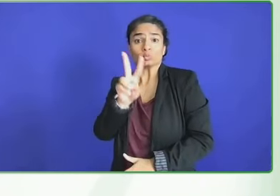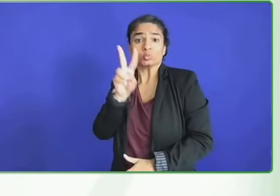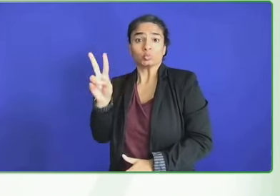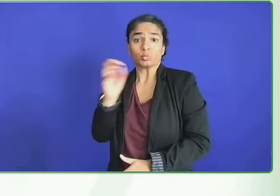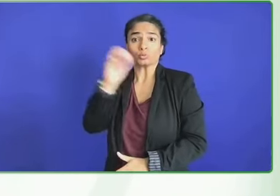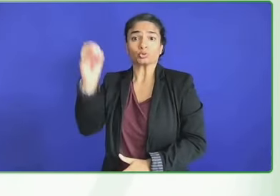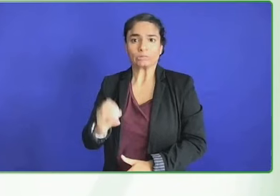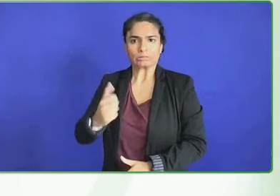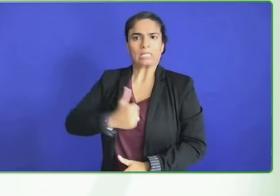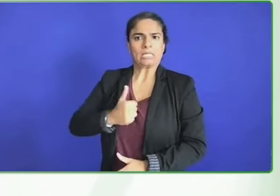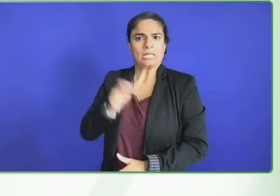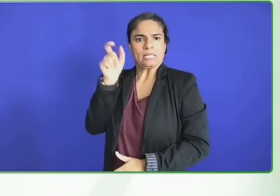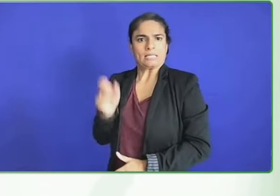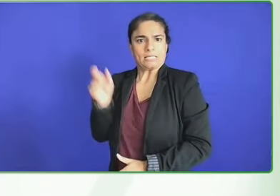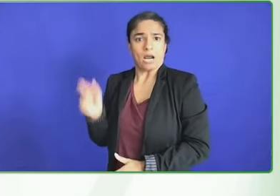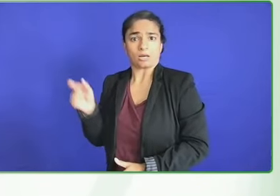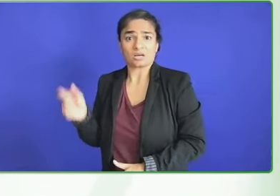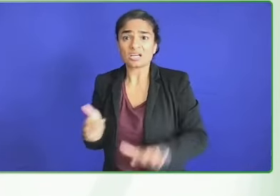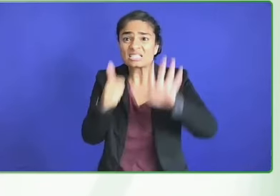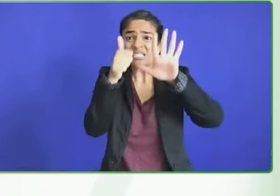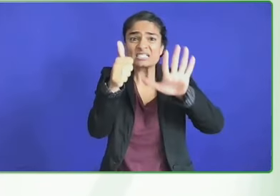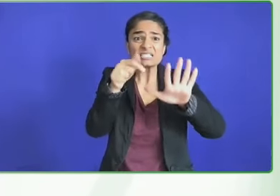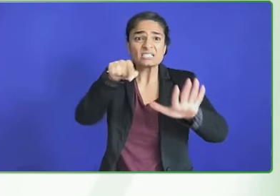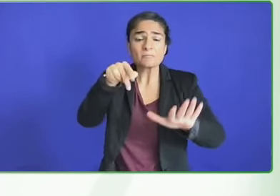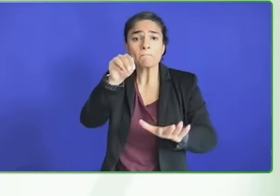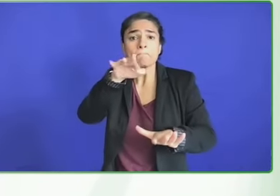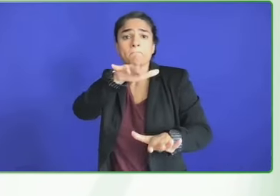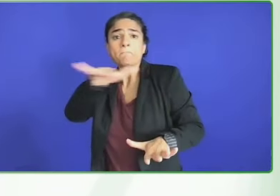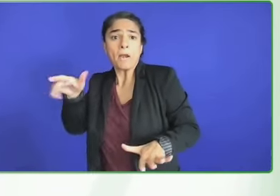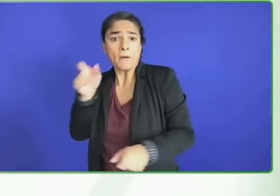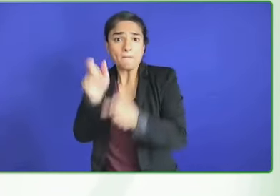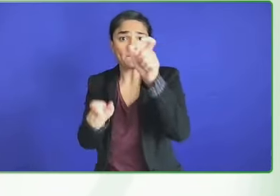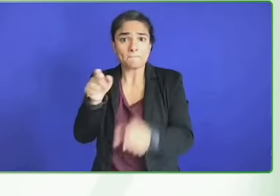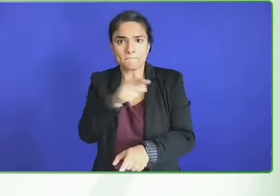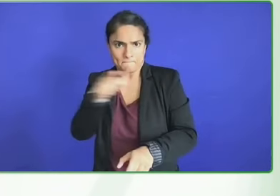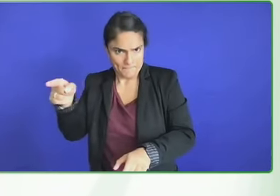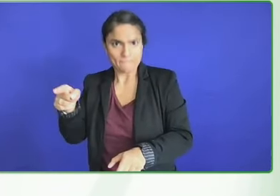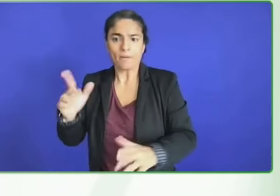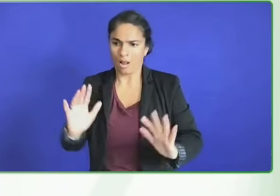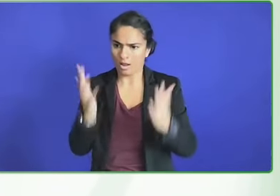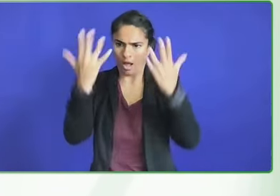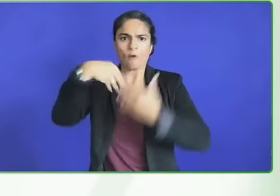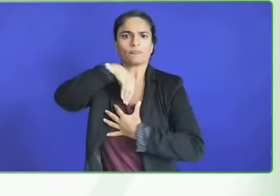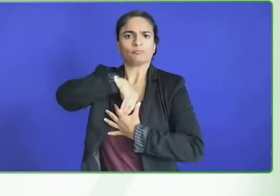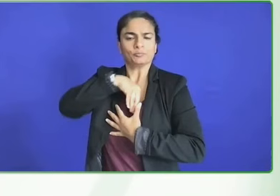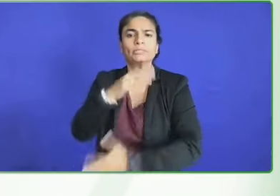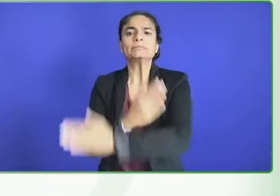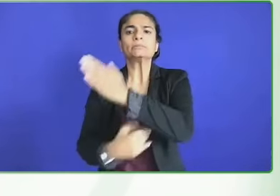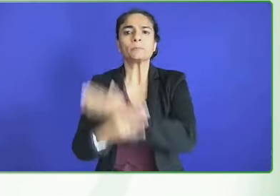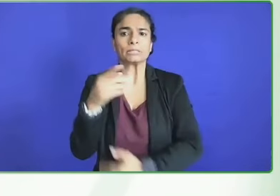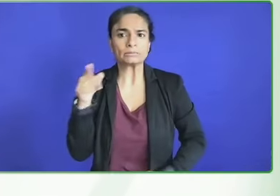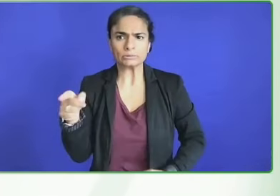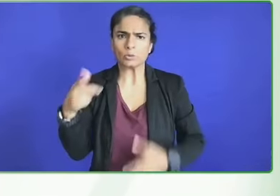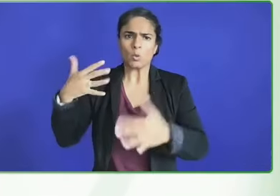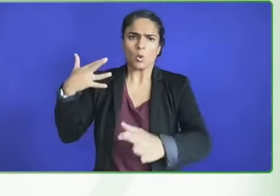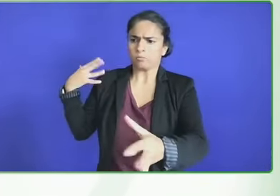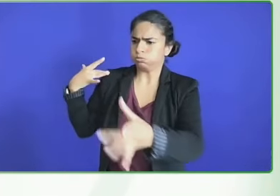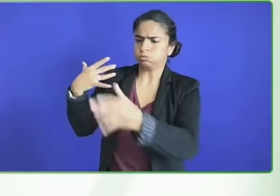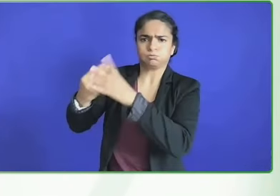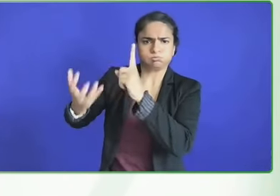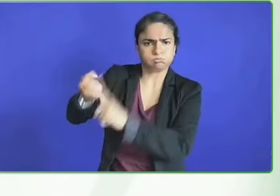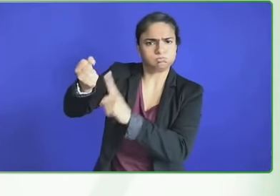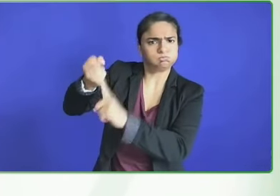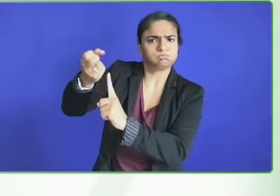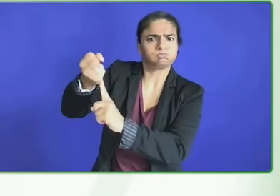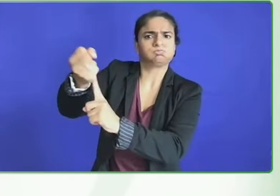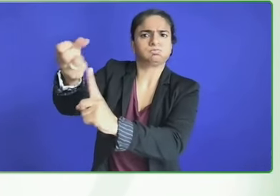The Act aims to create a barrier-free Canada by 2040, which is no small feat. It encompasses priority areas